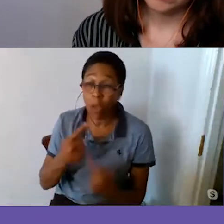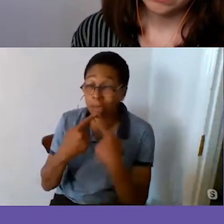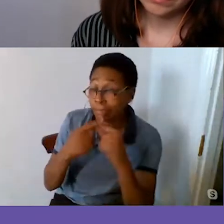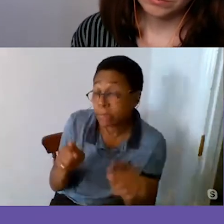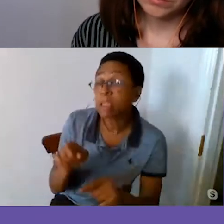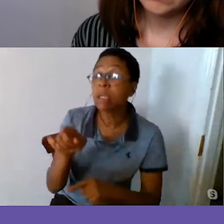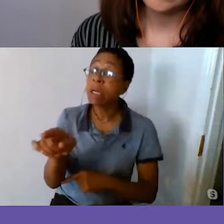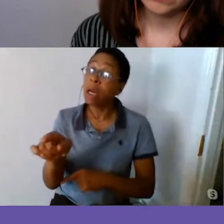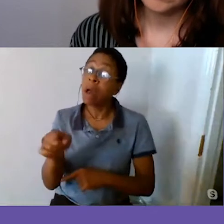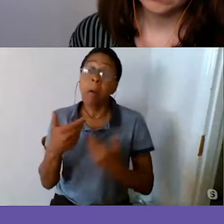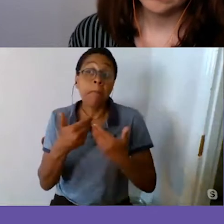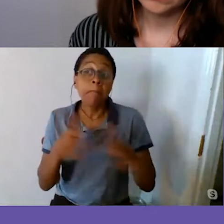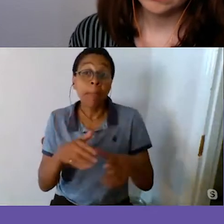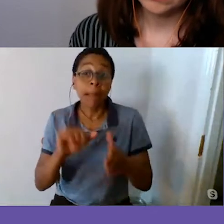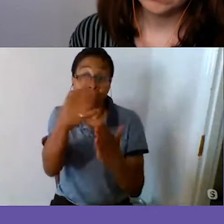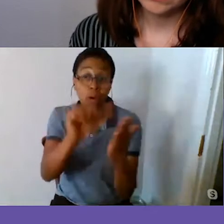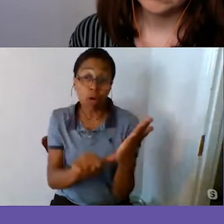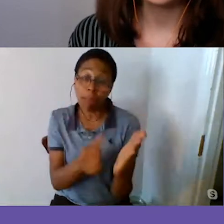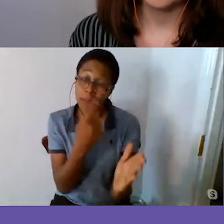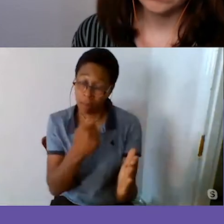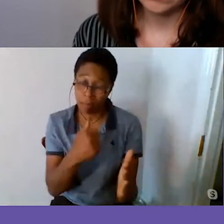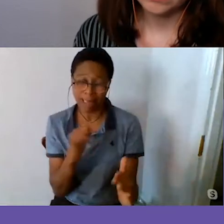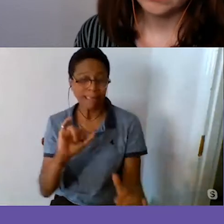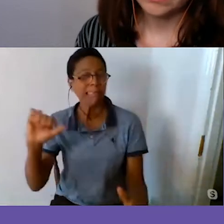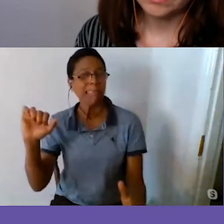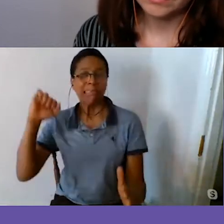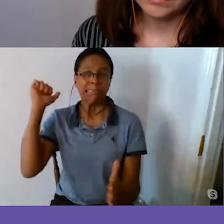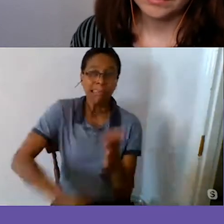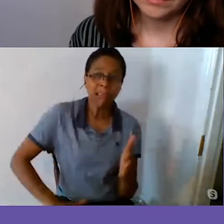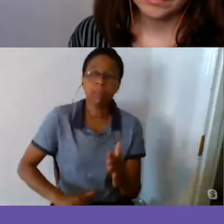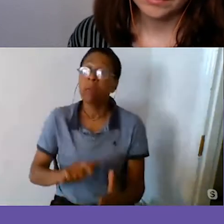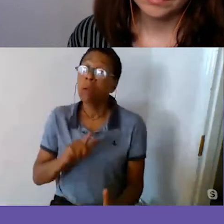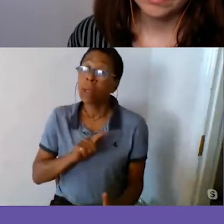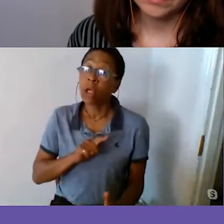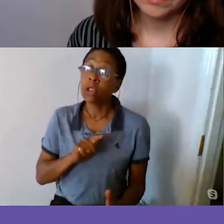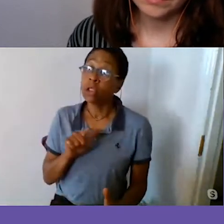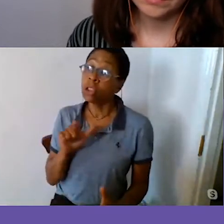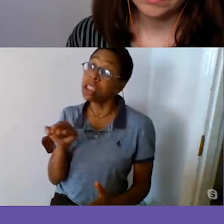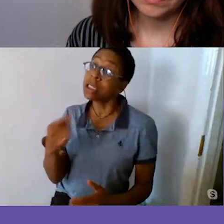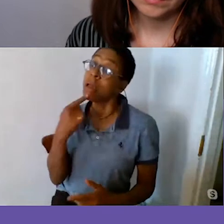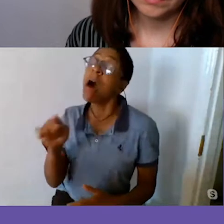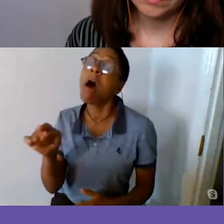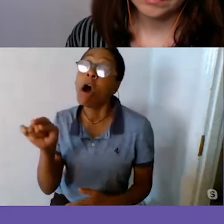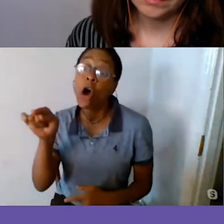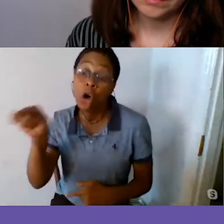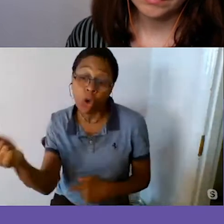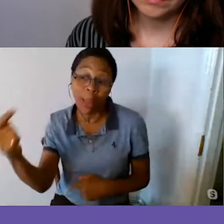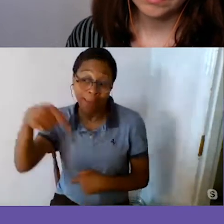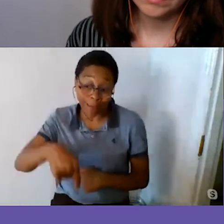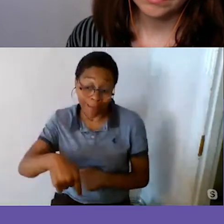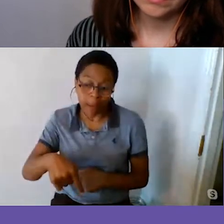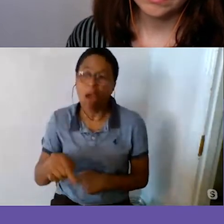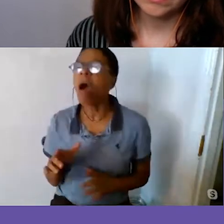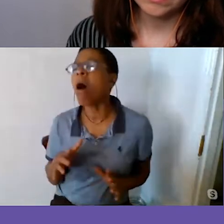programs can be quite evil in big institutions, because a lot of the time your presence as a marginalized person